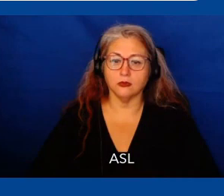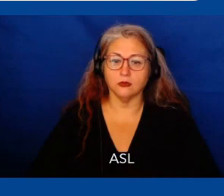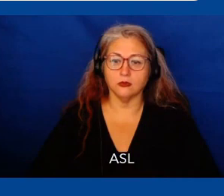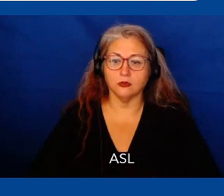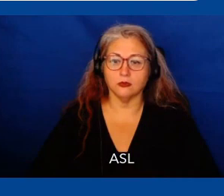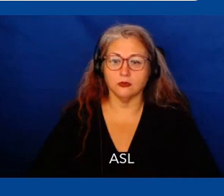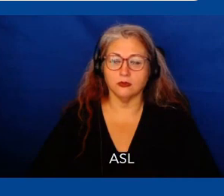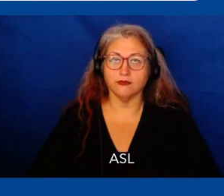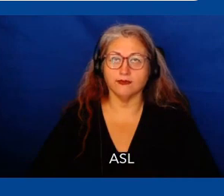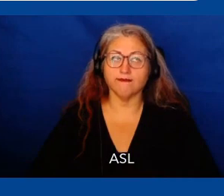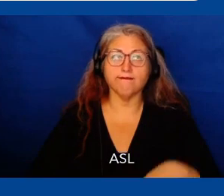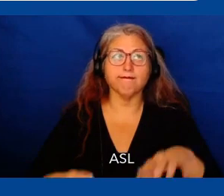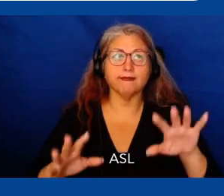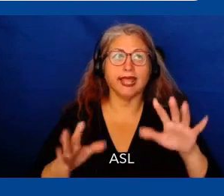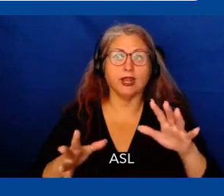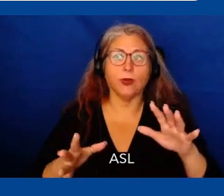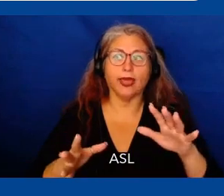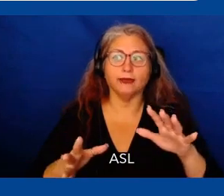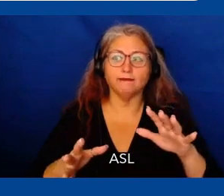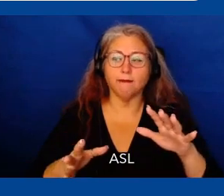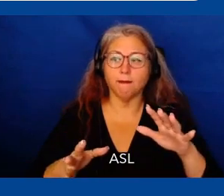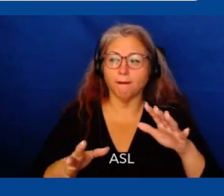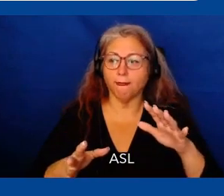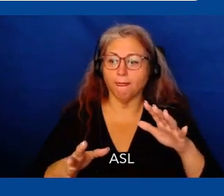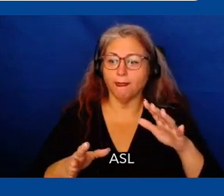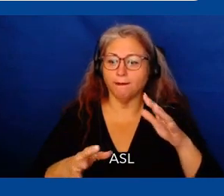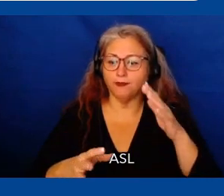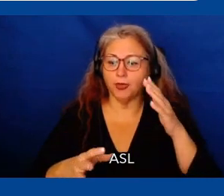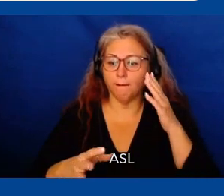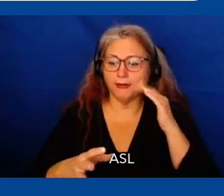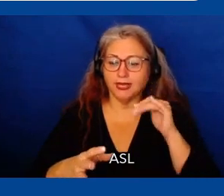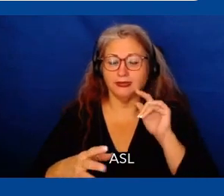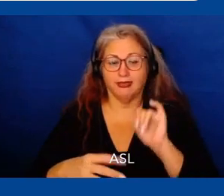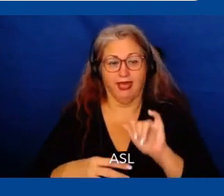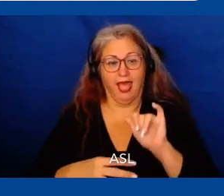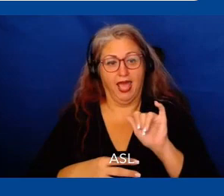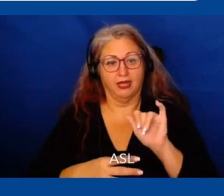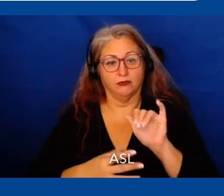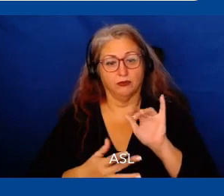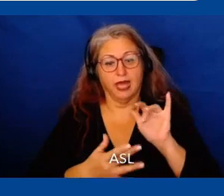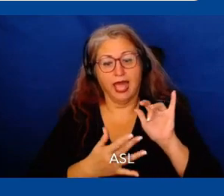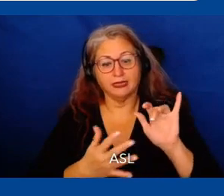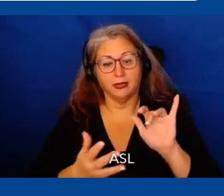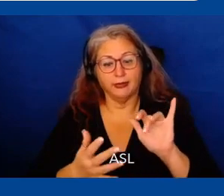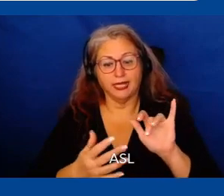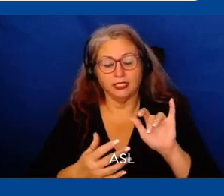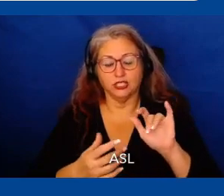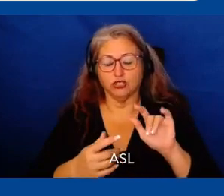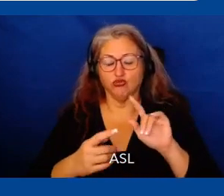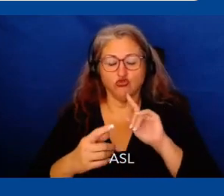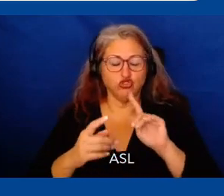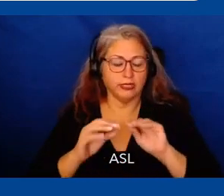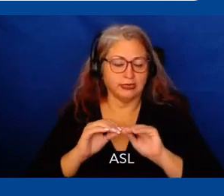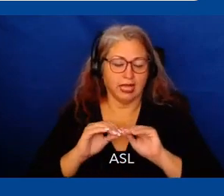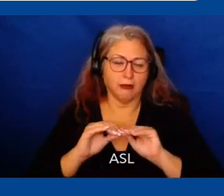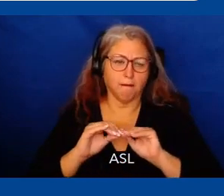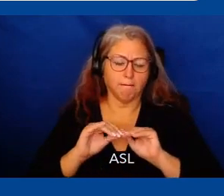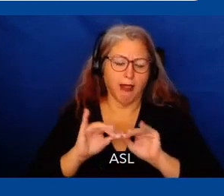in a way, because, you know, the expedition just proliferated